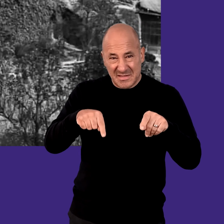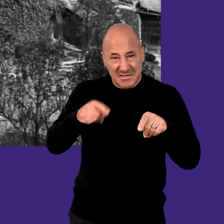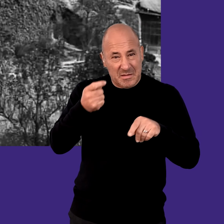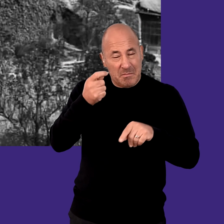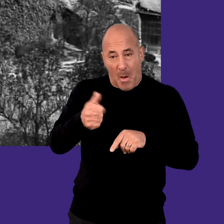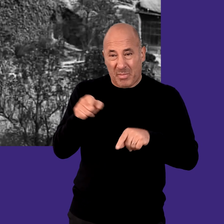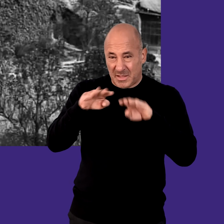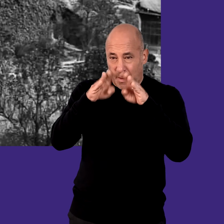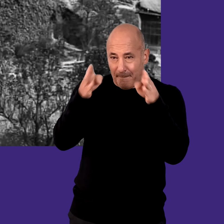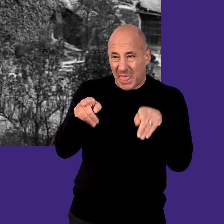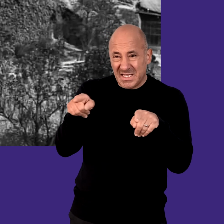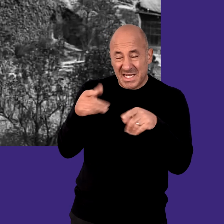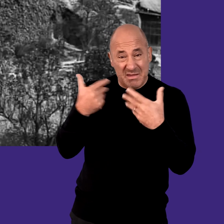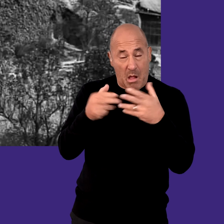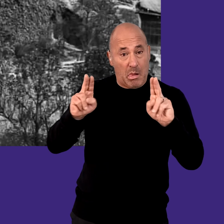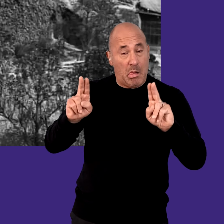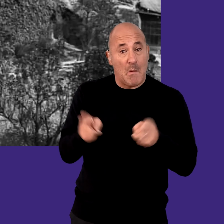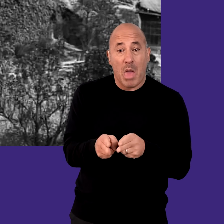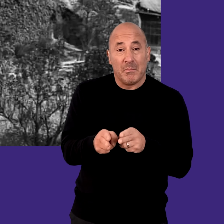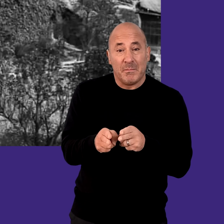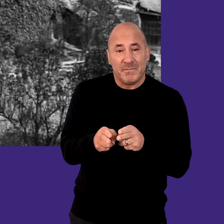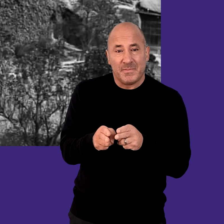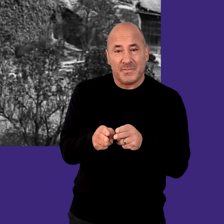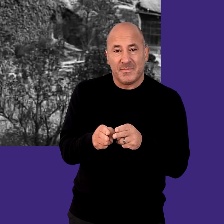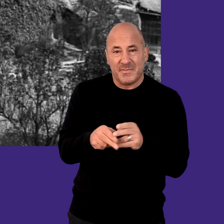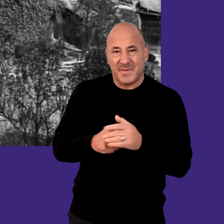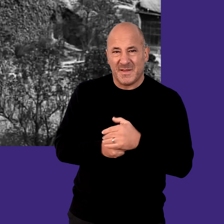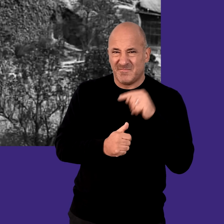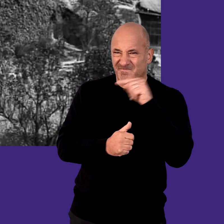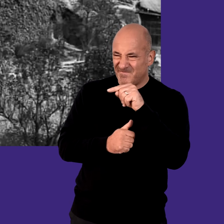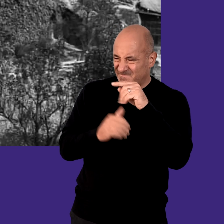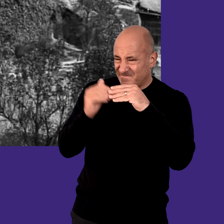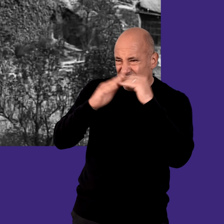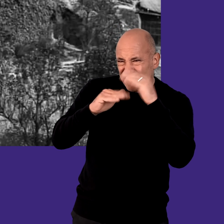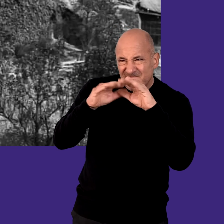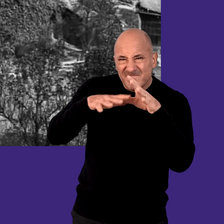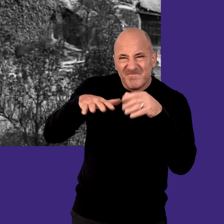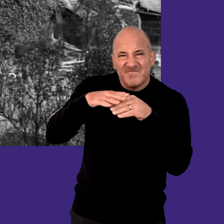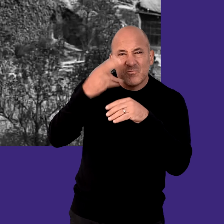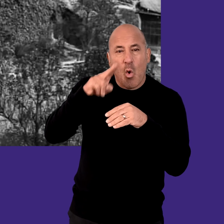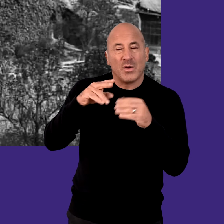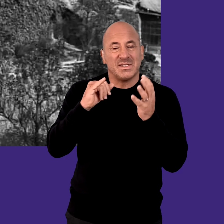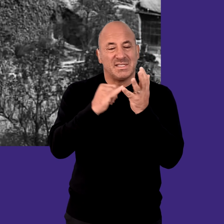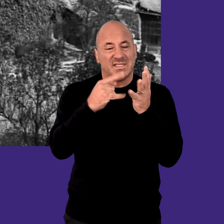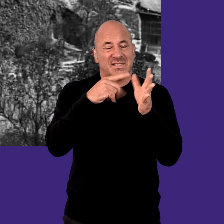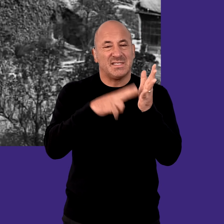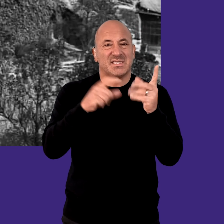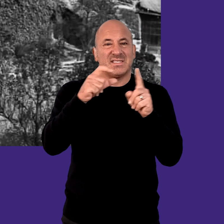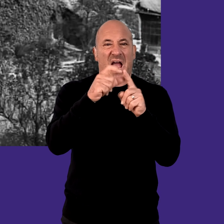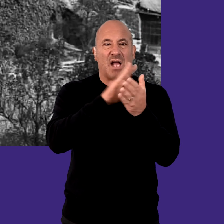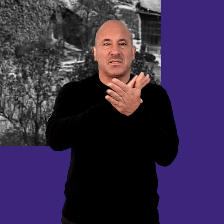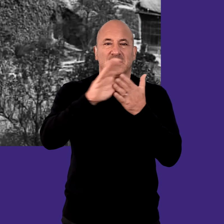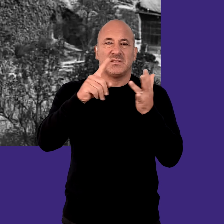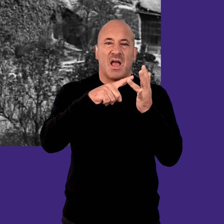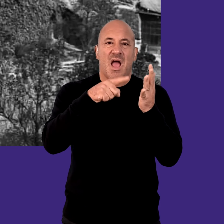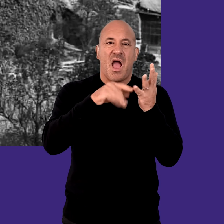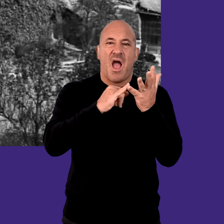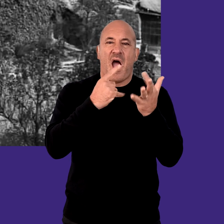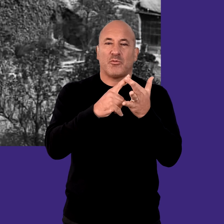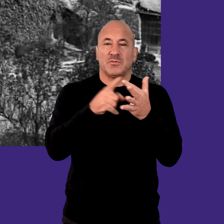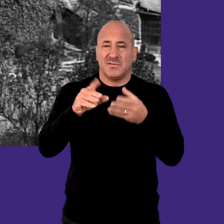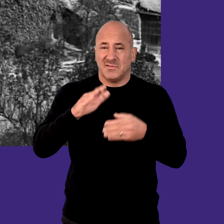blocks currently stands is very little of the remains of this particular building. So this